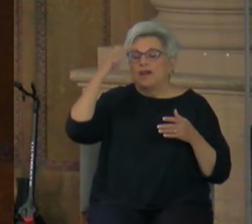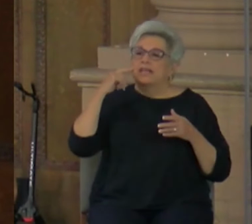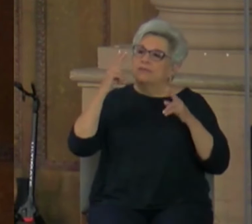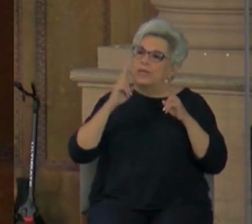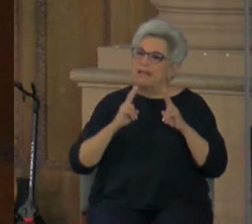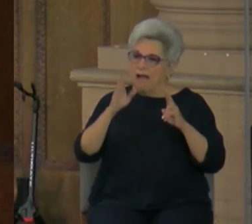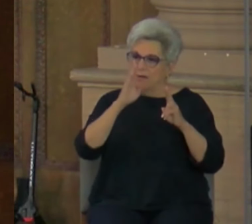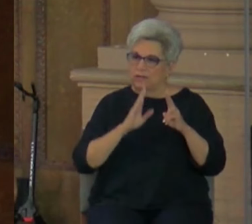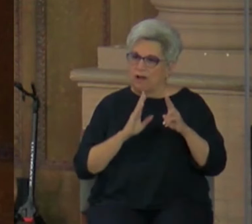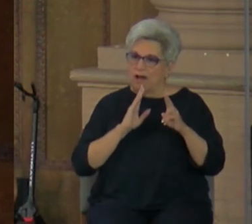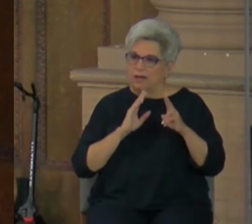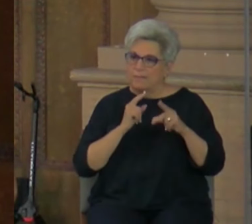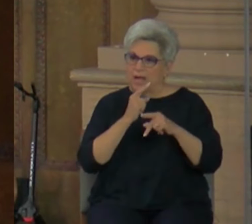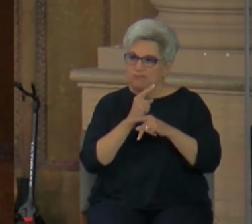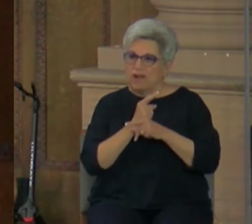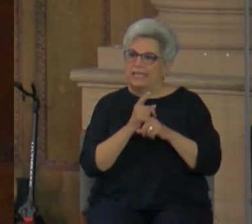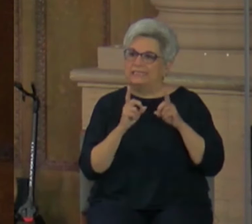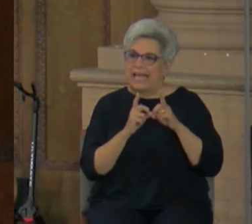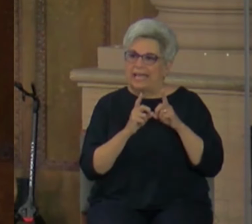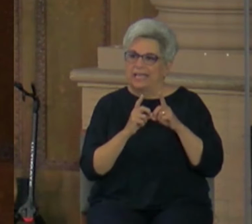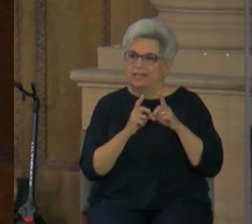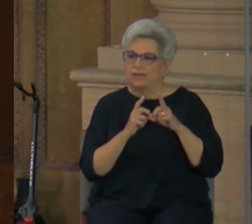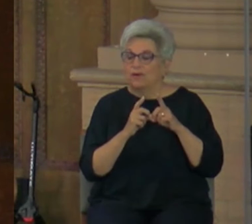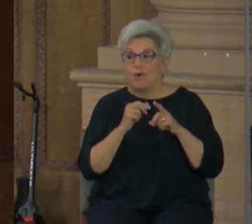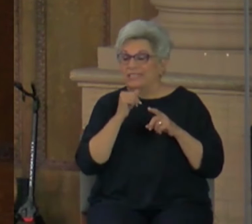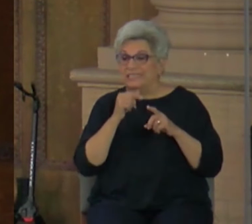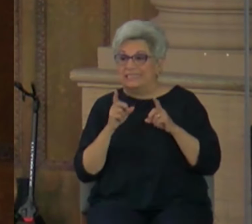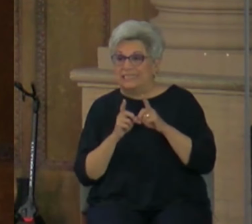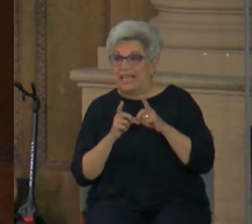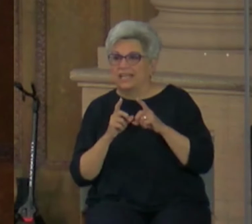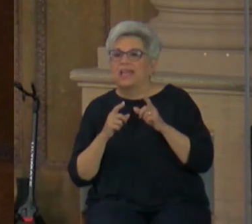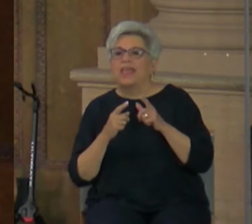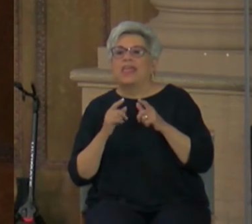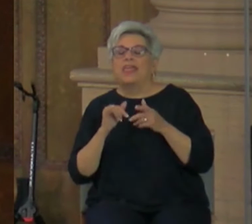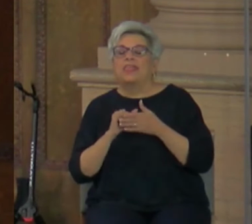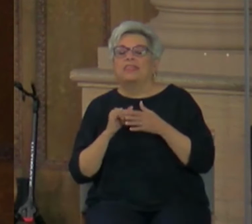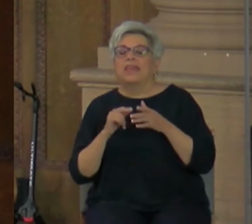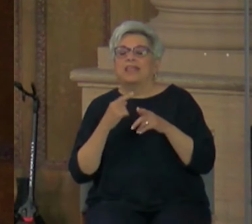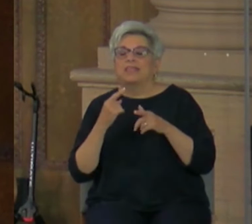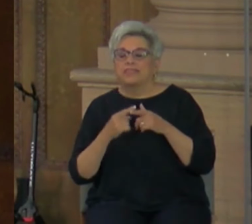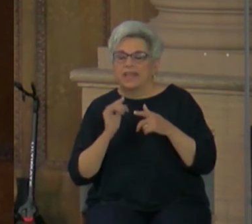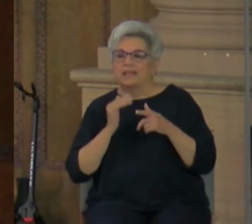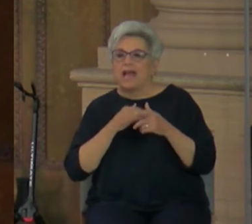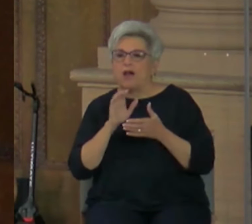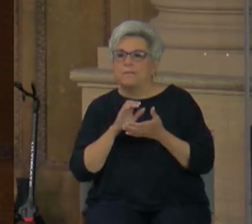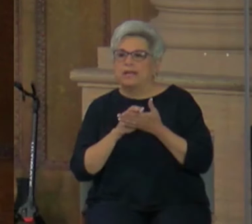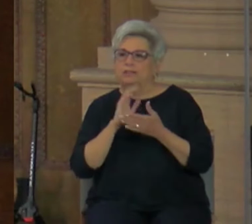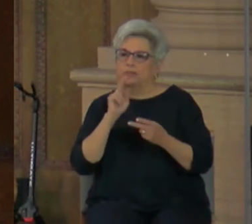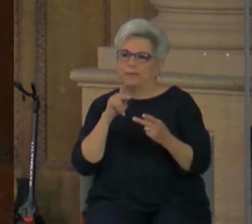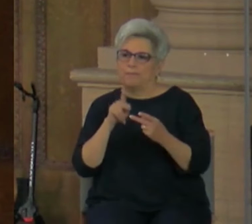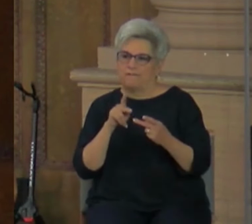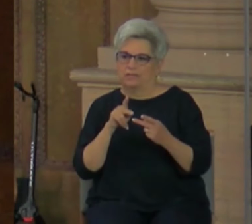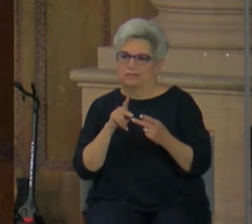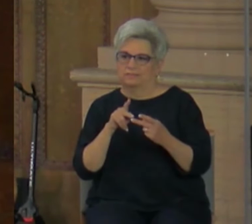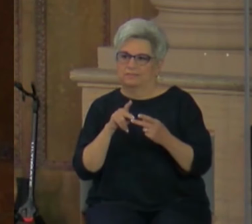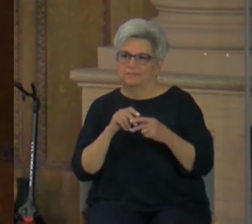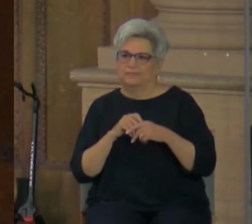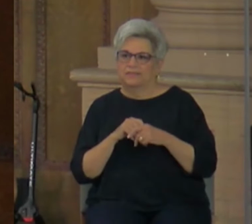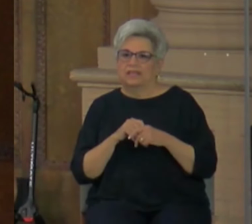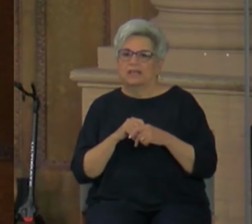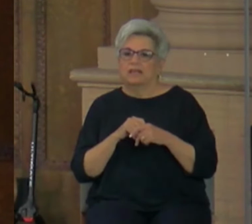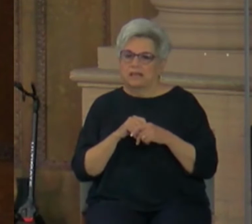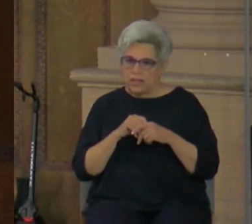dated or didn't date, that our marriage would be stellar. And again, there are commands from